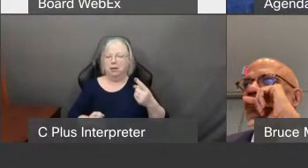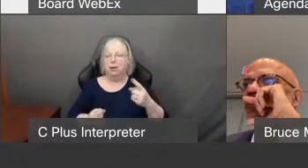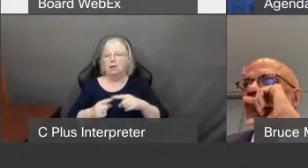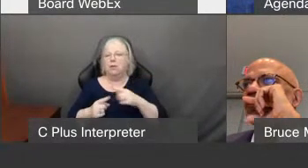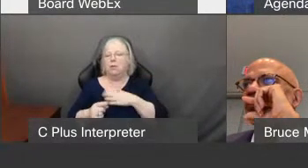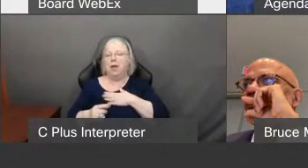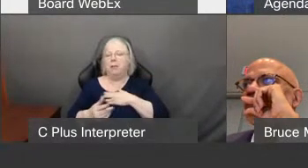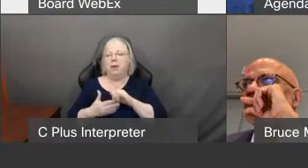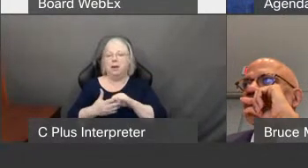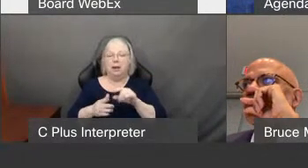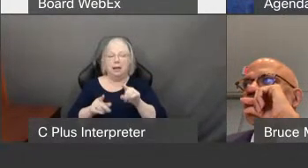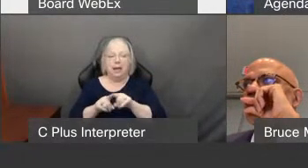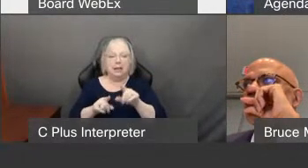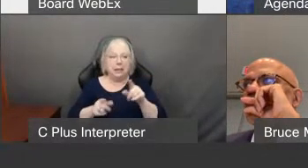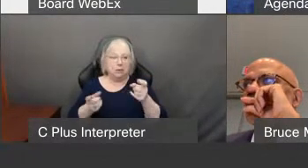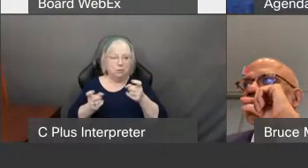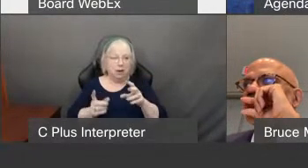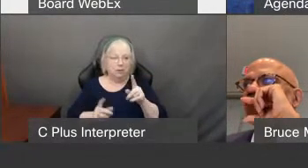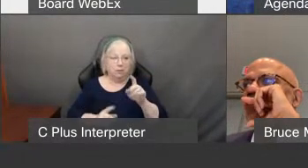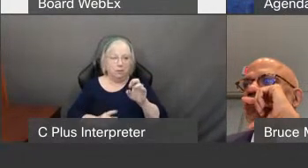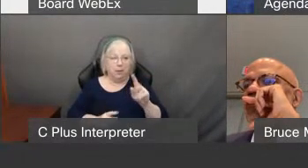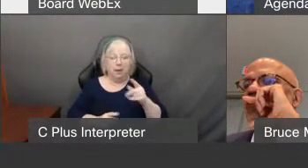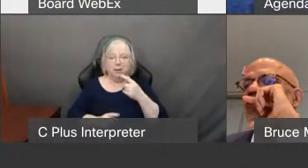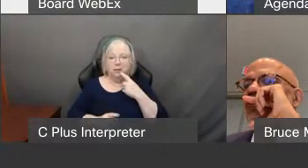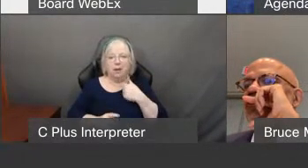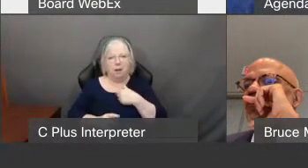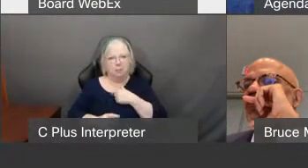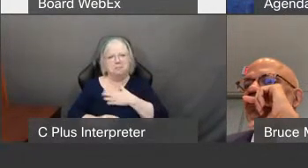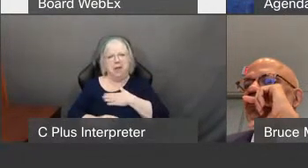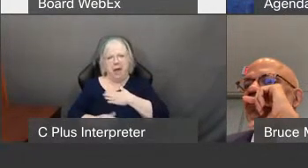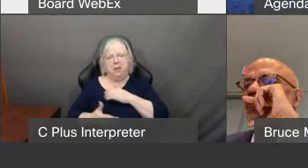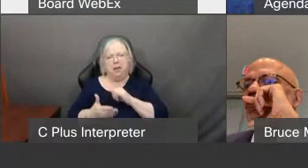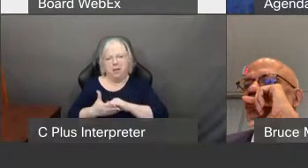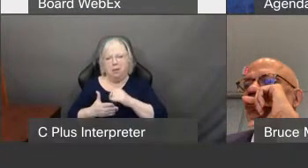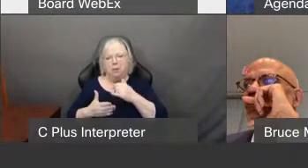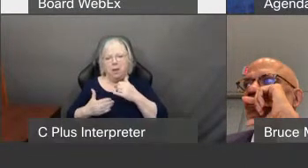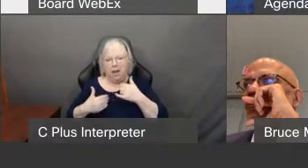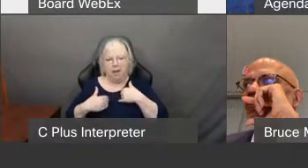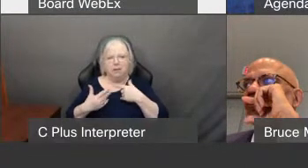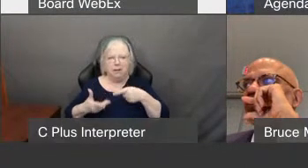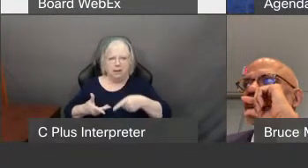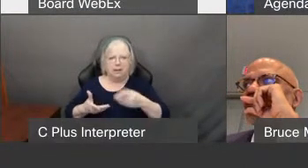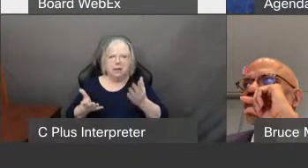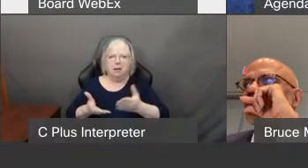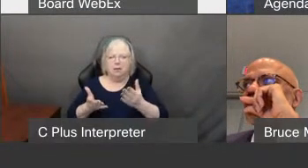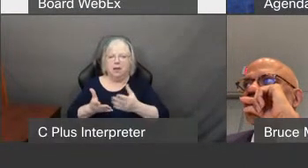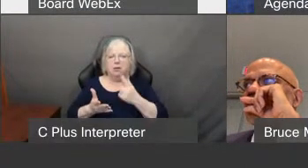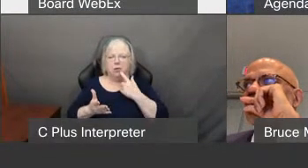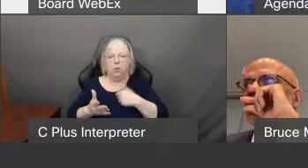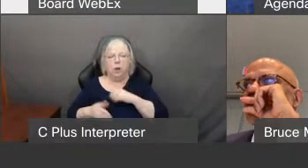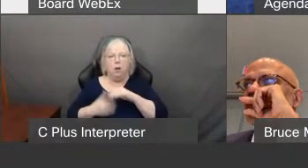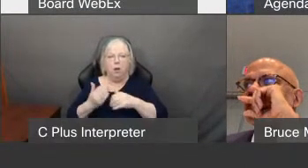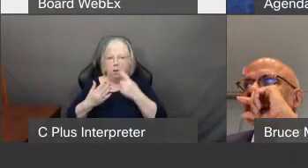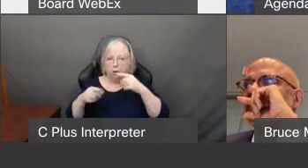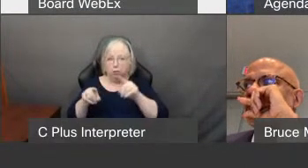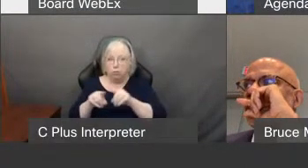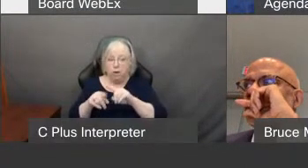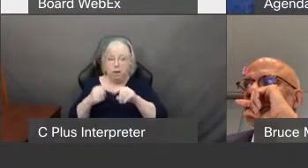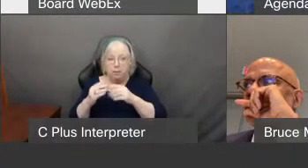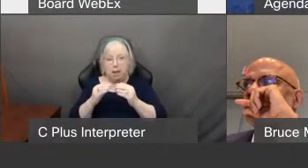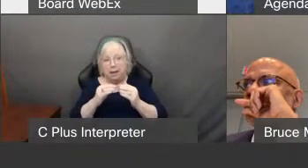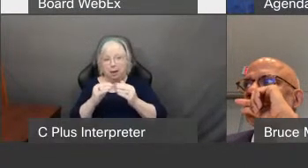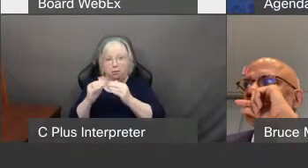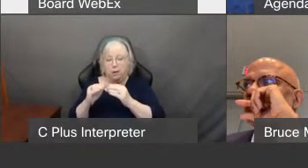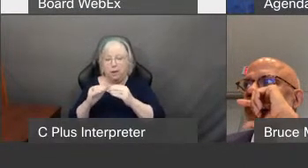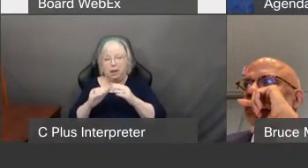like Director Peck said, that we're having this conversation, and we all seem to be on the same page as it relates to equity in our city. And then lastly, I want to have a